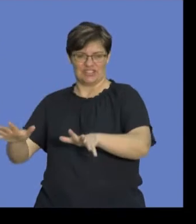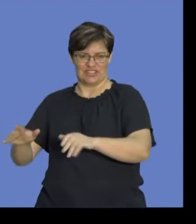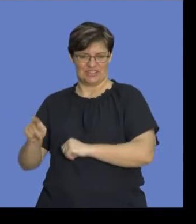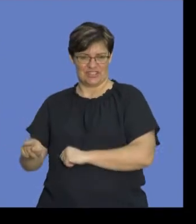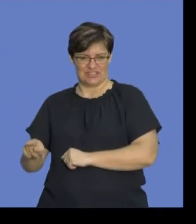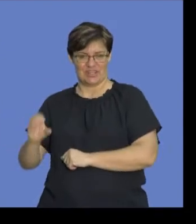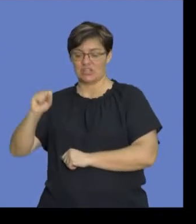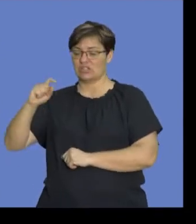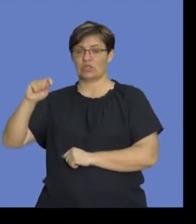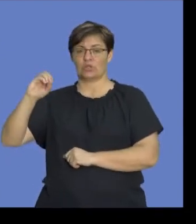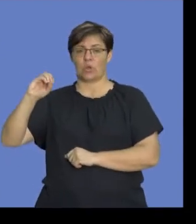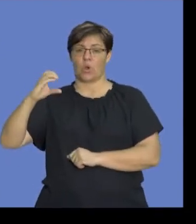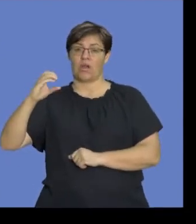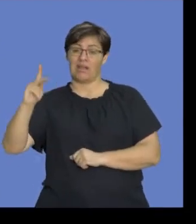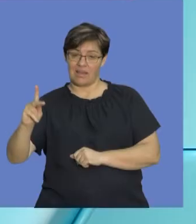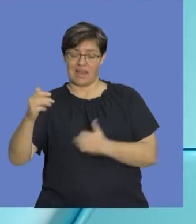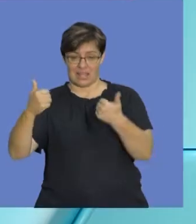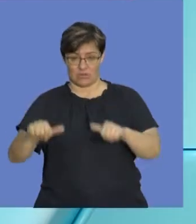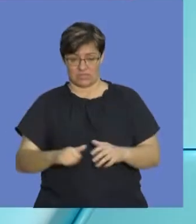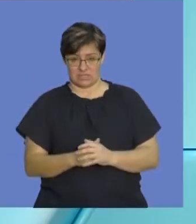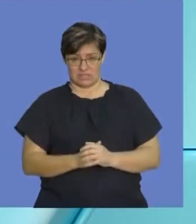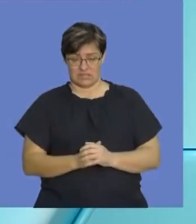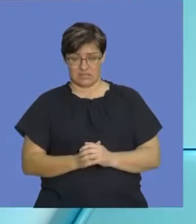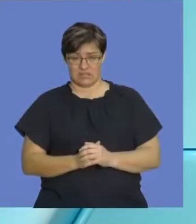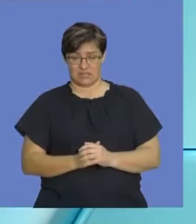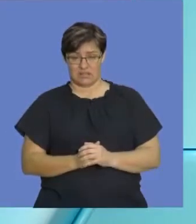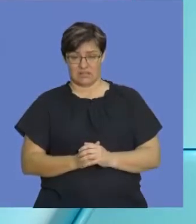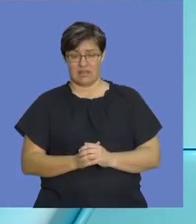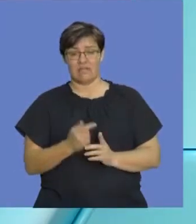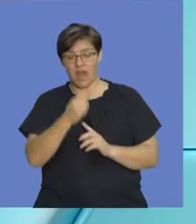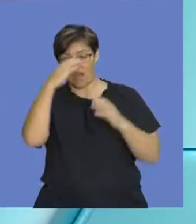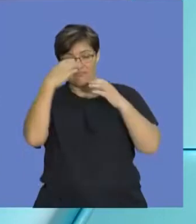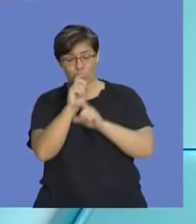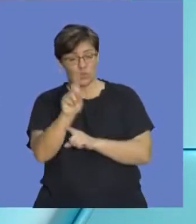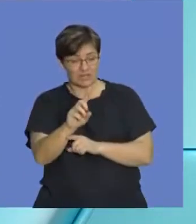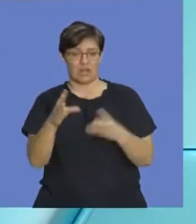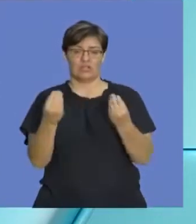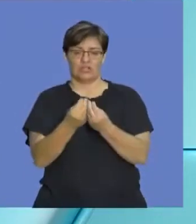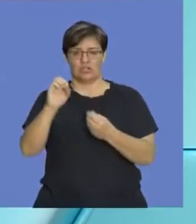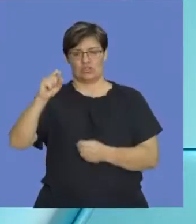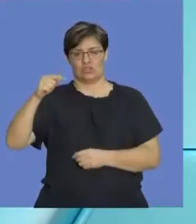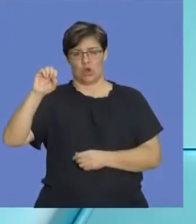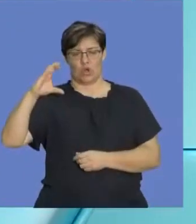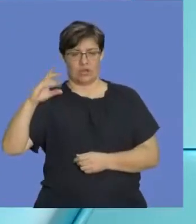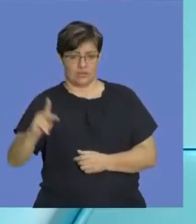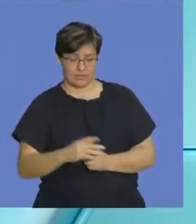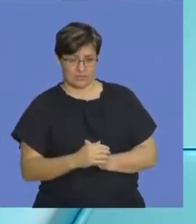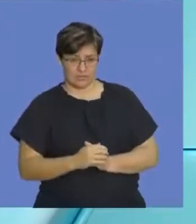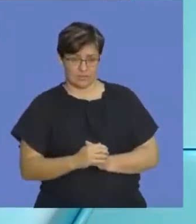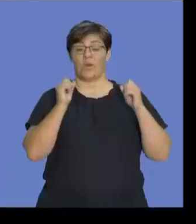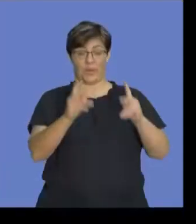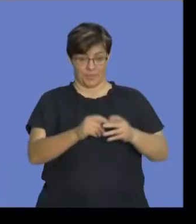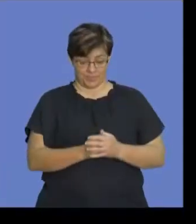are your stock accounts. Remember, they deal specifically with stock.